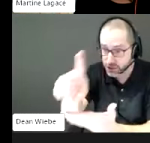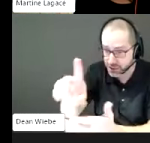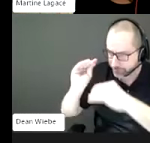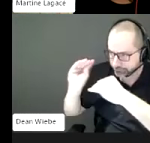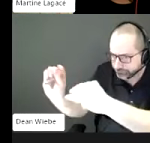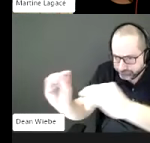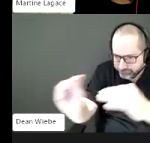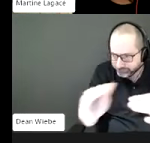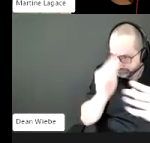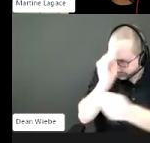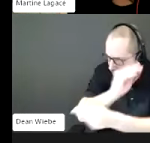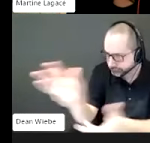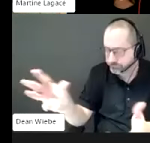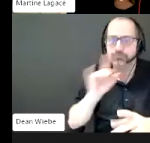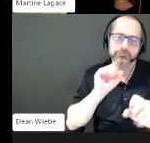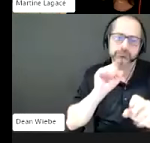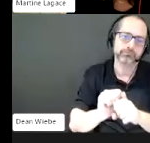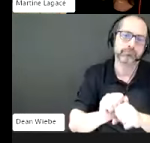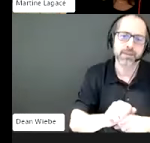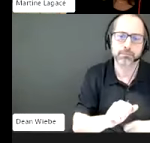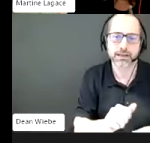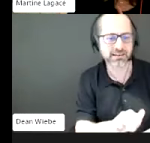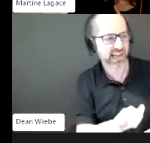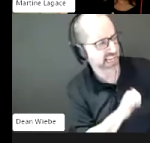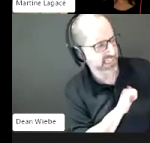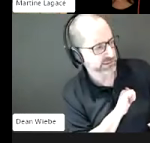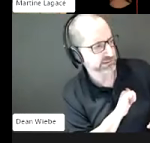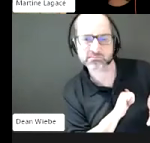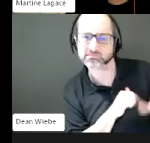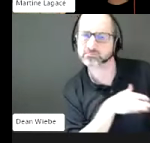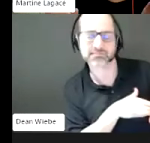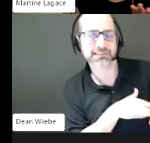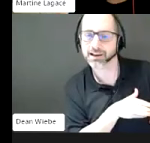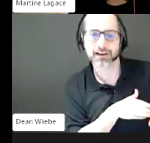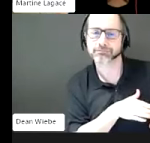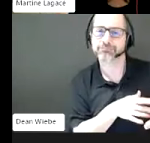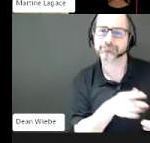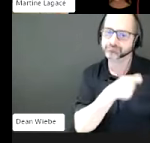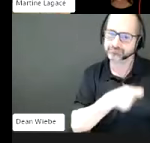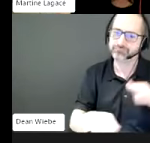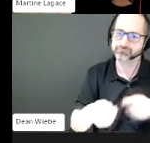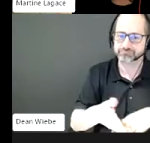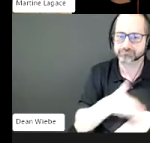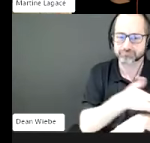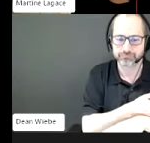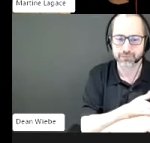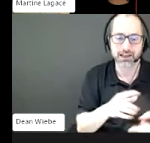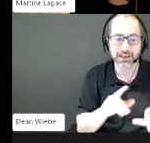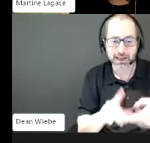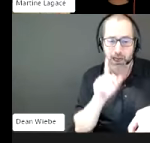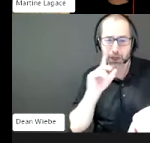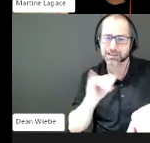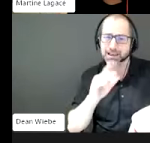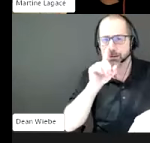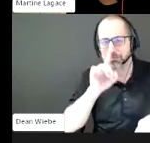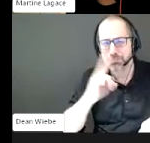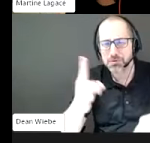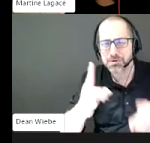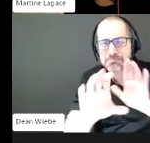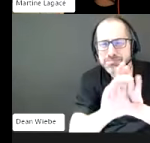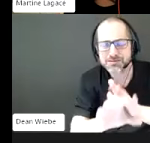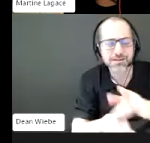effective ways of countering ageism. And I just want to show you looks like a boring model, but we've tested